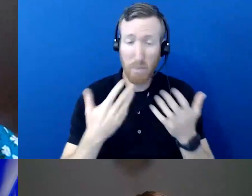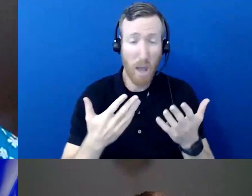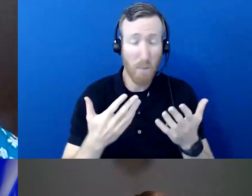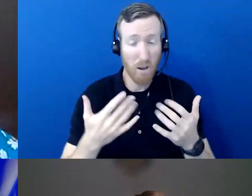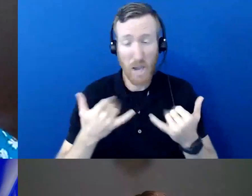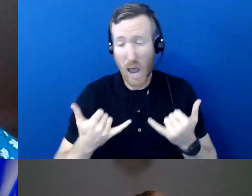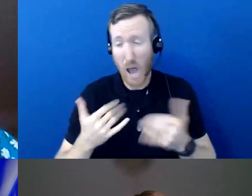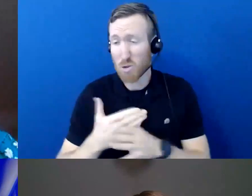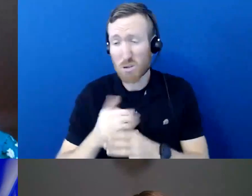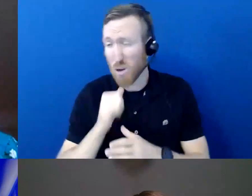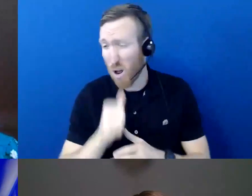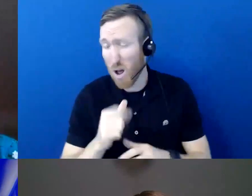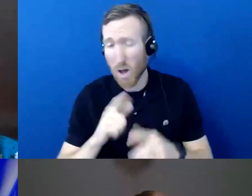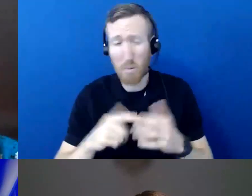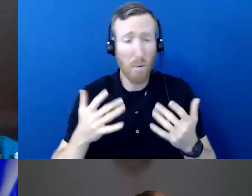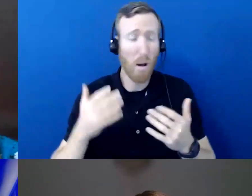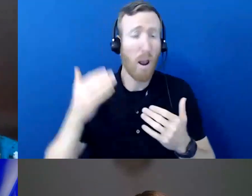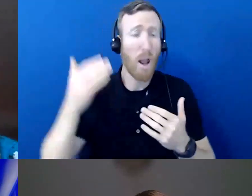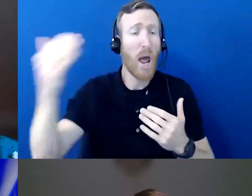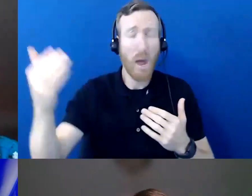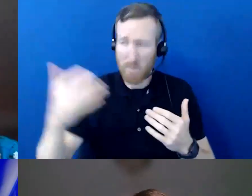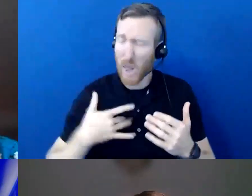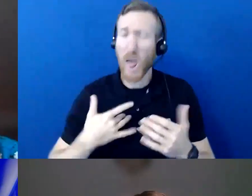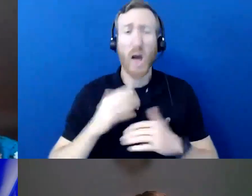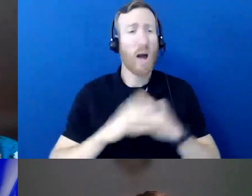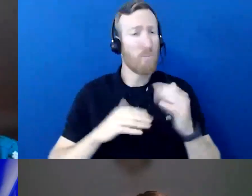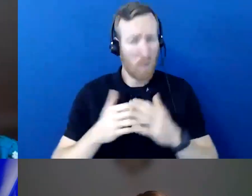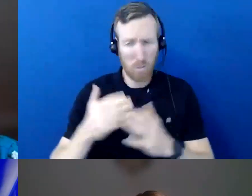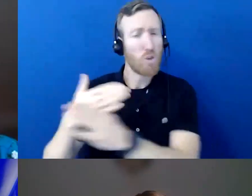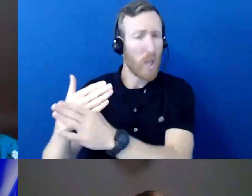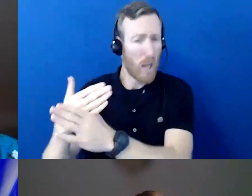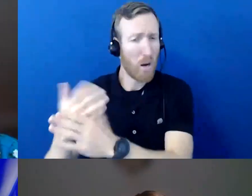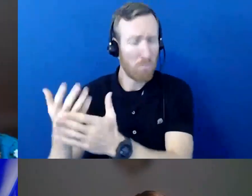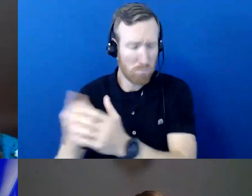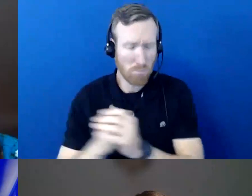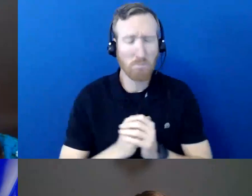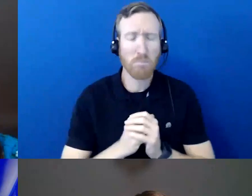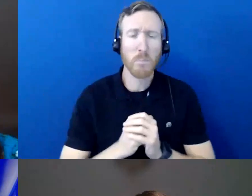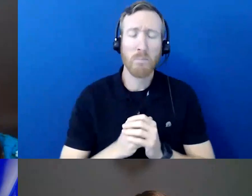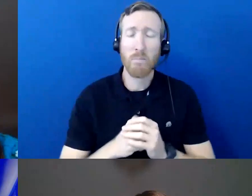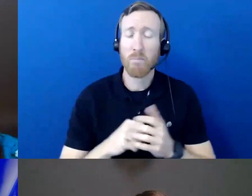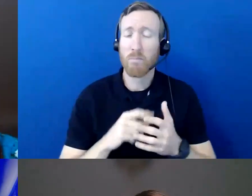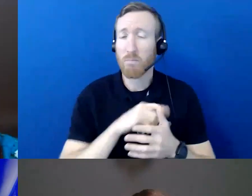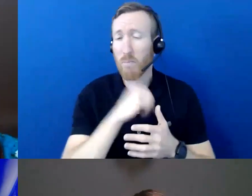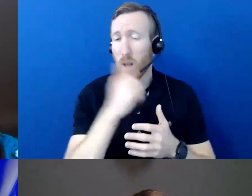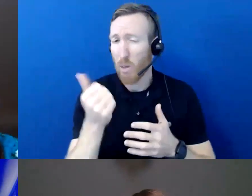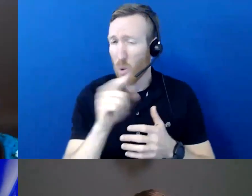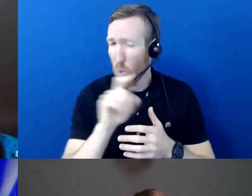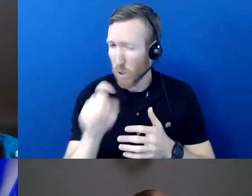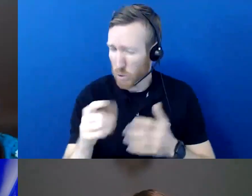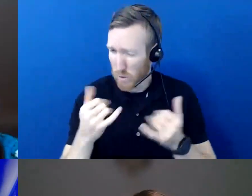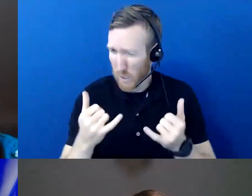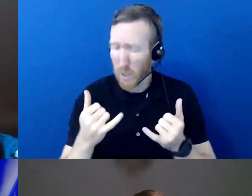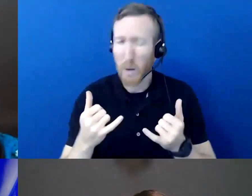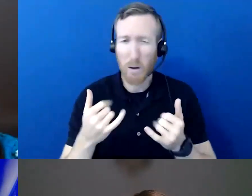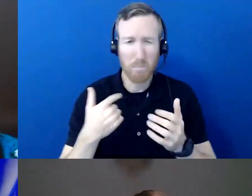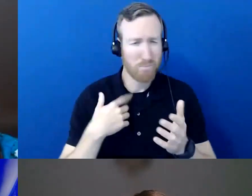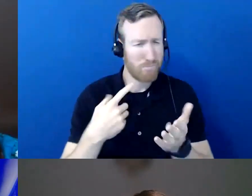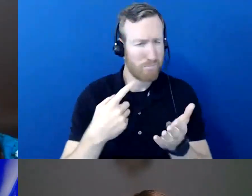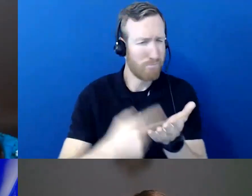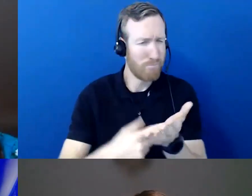date. So another important question is, and we dealt with this earlier in this